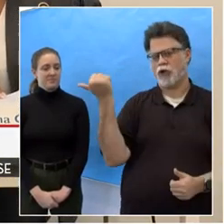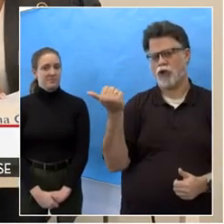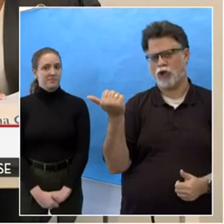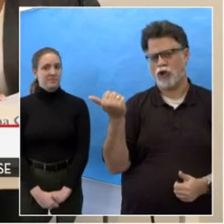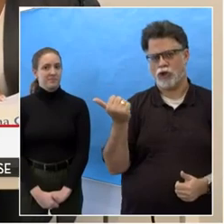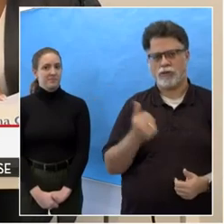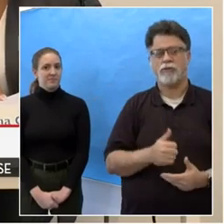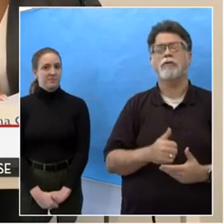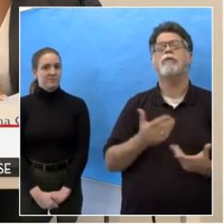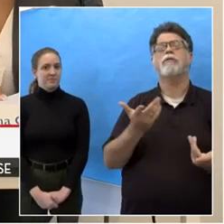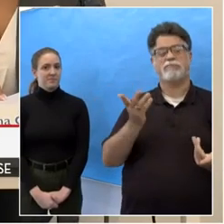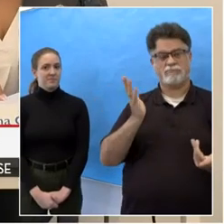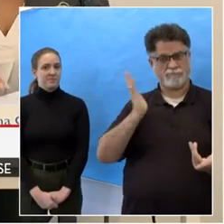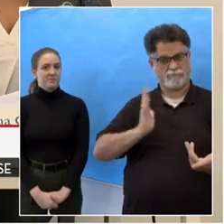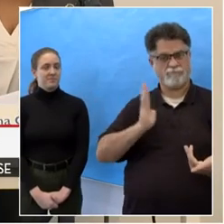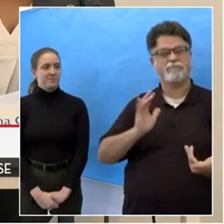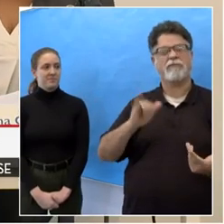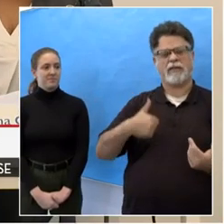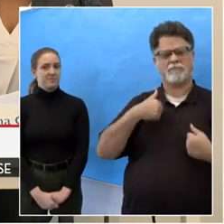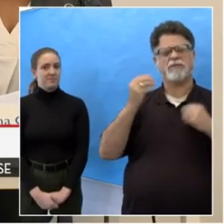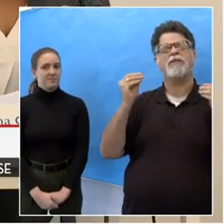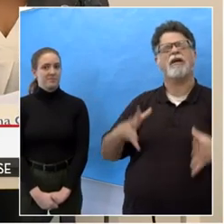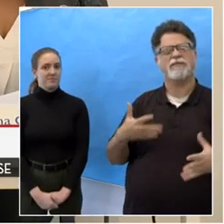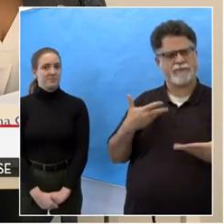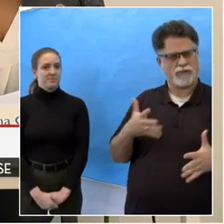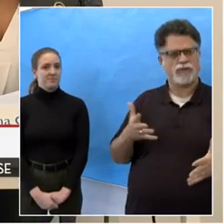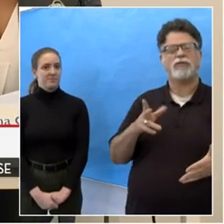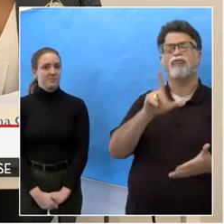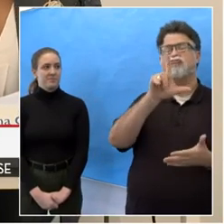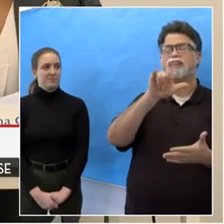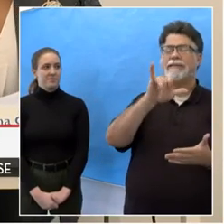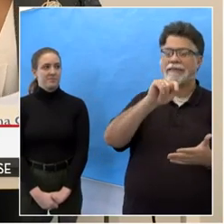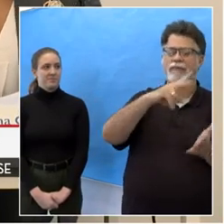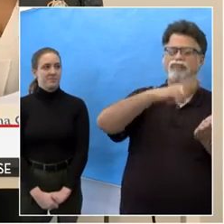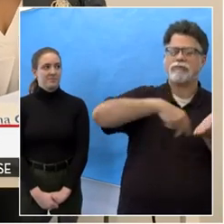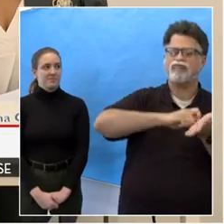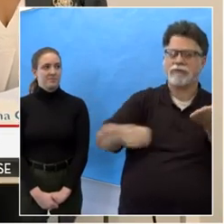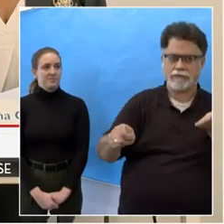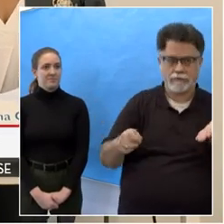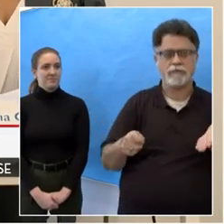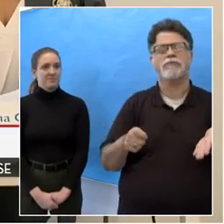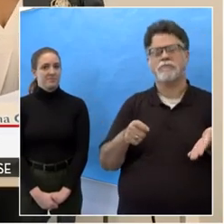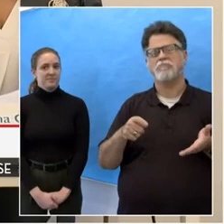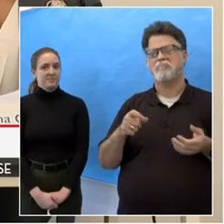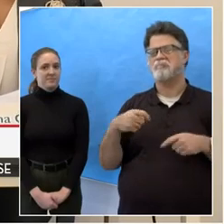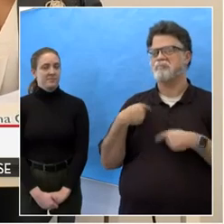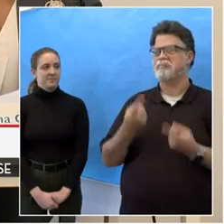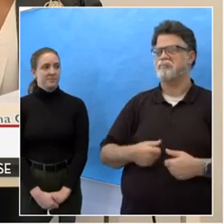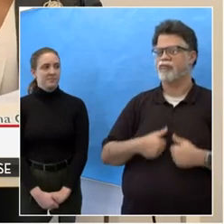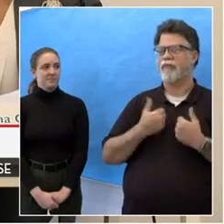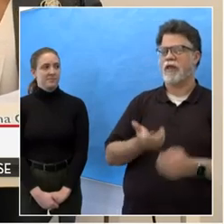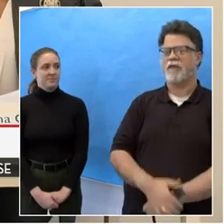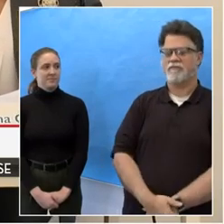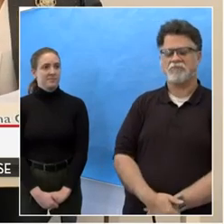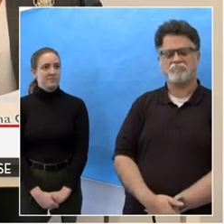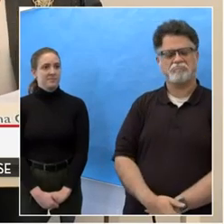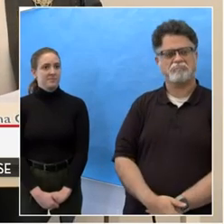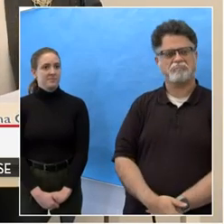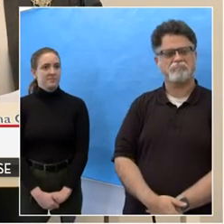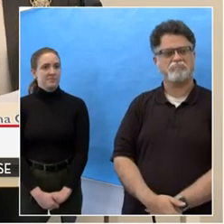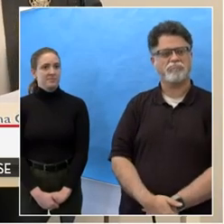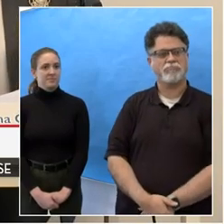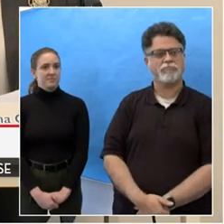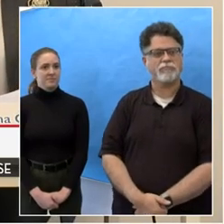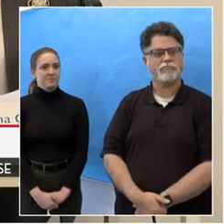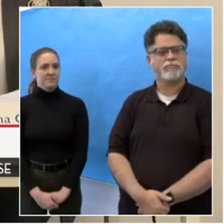that literature is life, and it made all the math folks, a little grumpy, but, literacy is the foundation of it all.